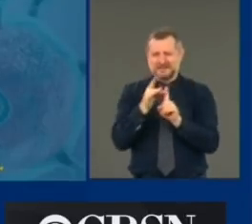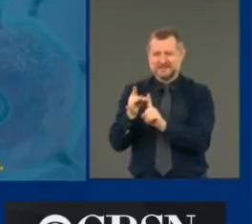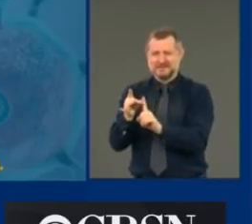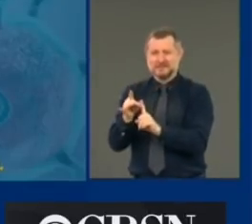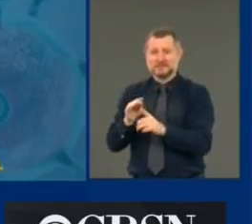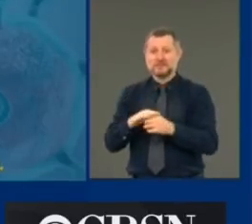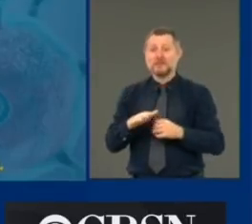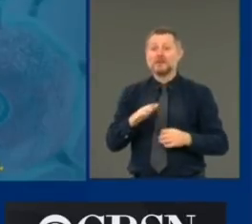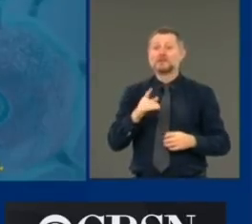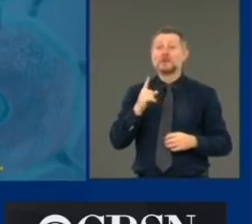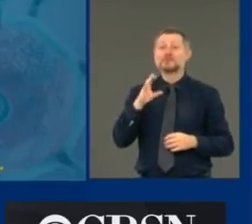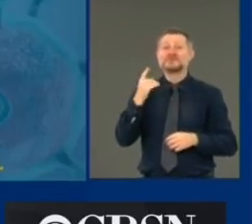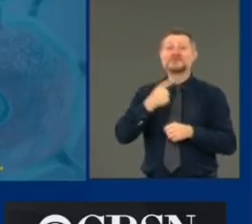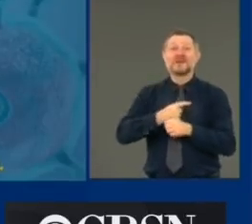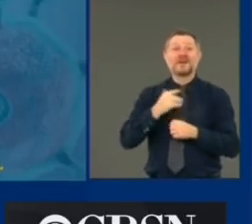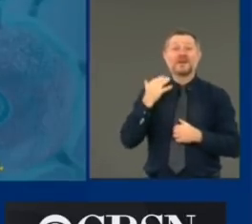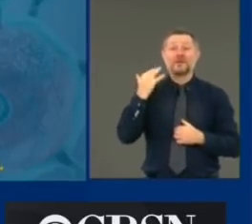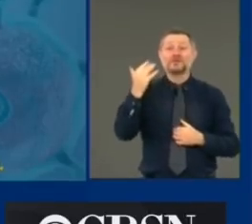100 days later,